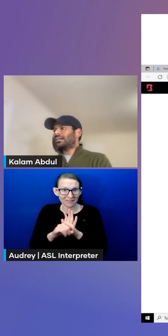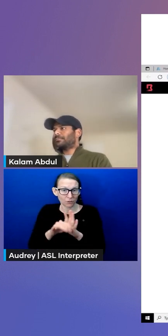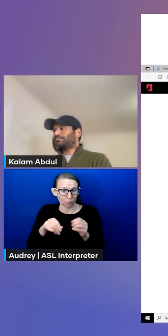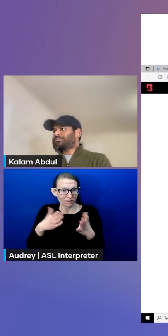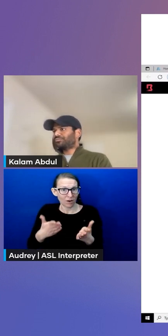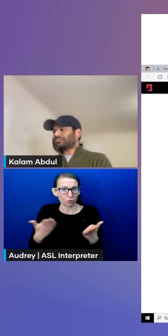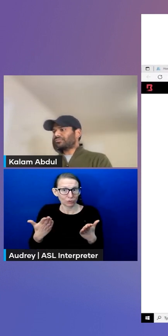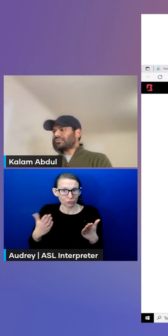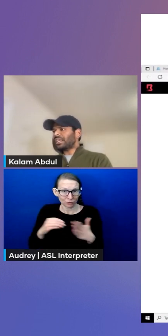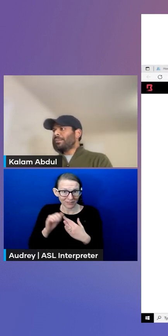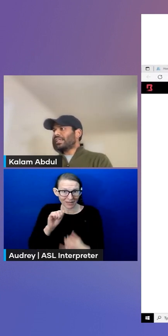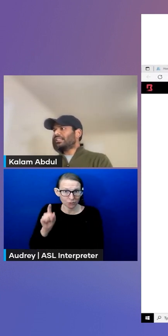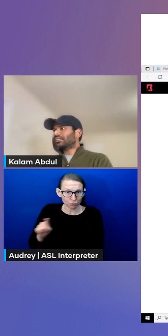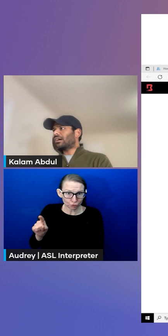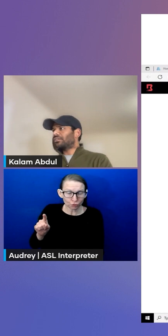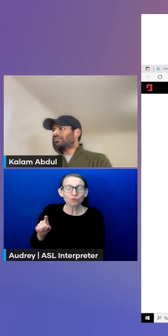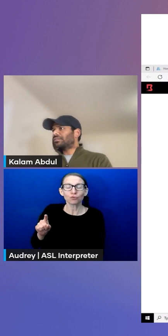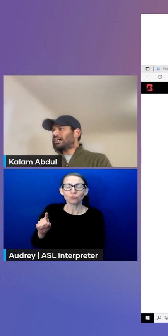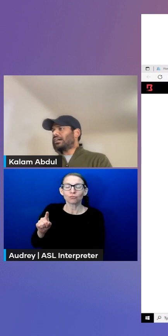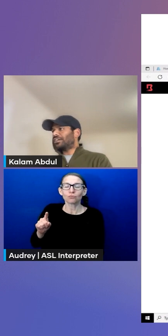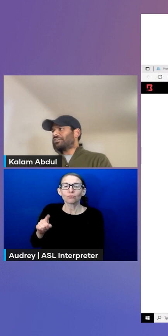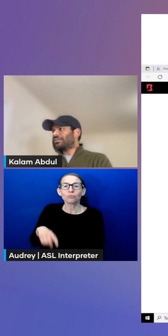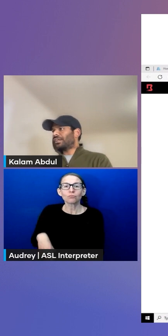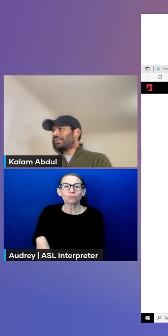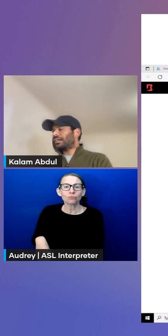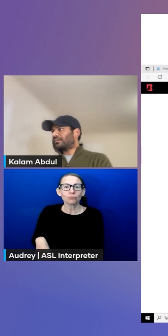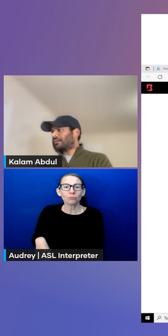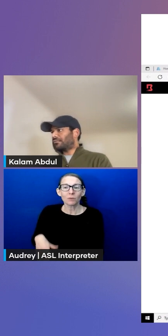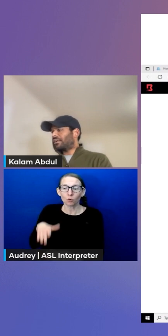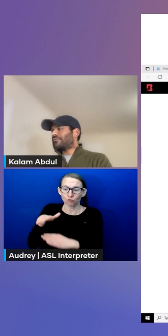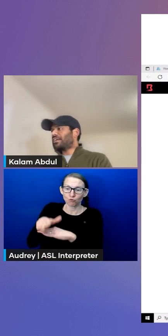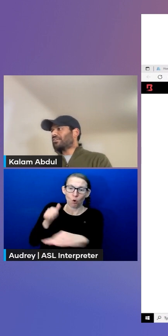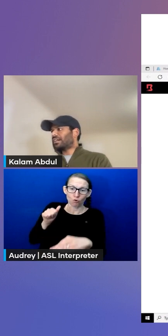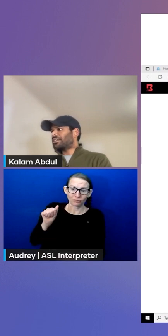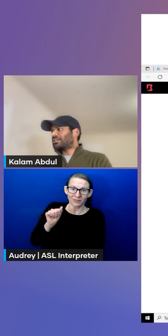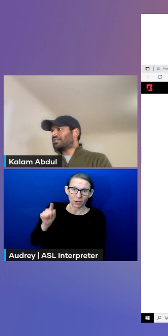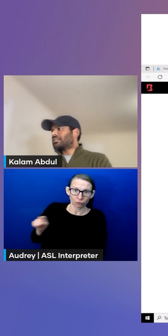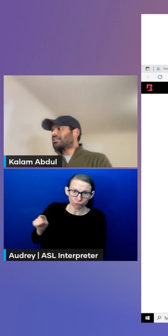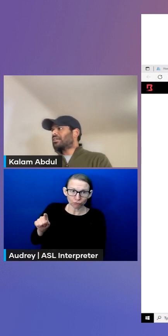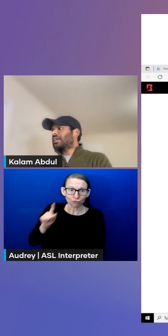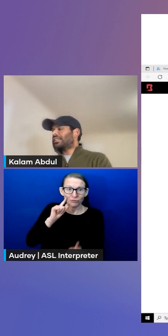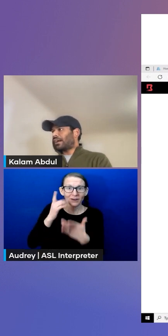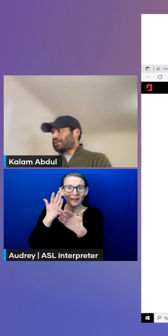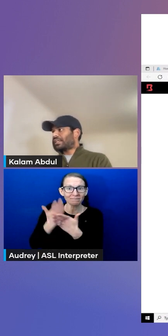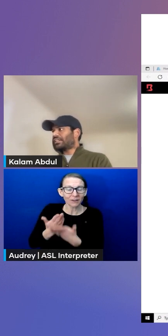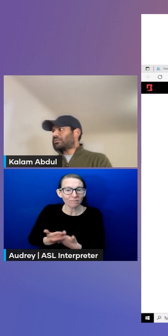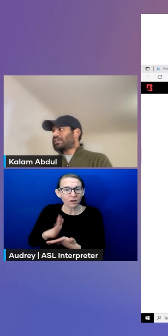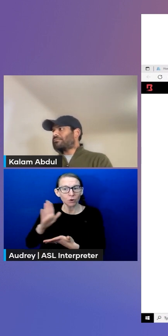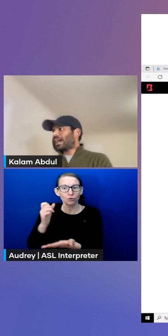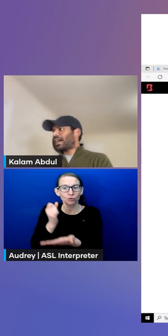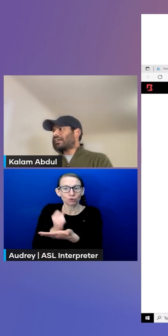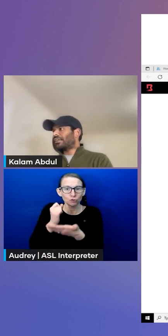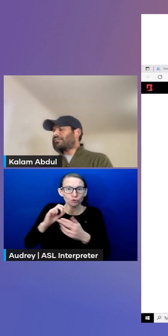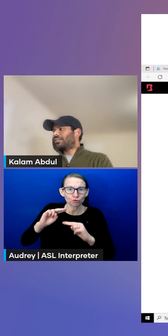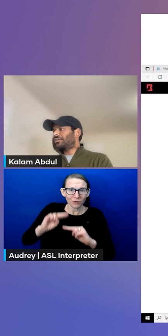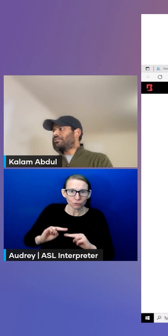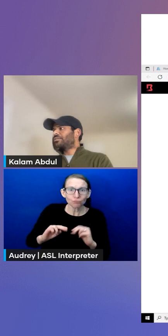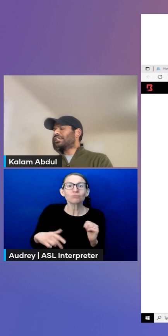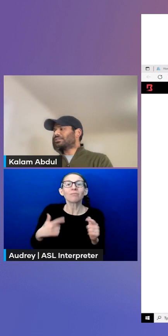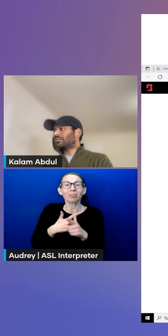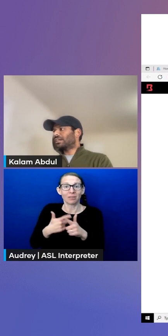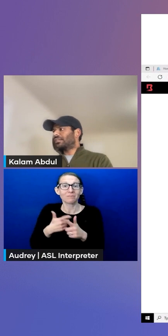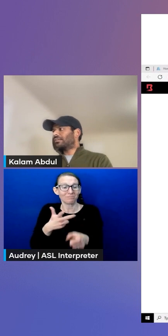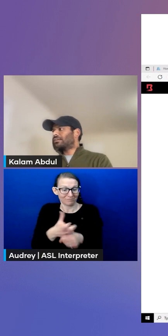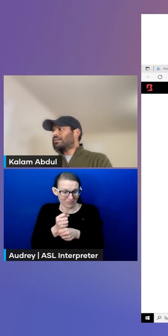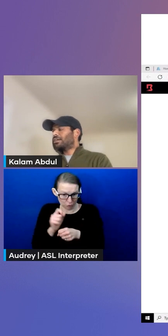is making that call to Azure and verifying your credentials. And now you get the token back, and you can use